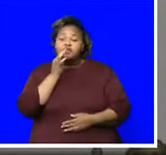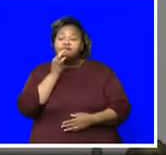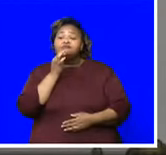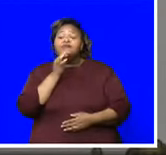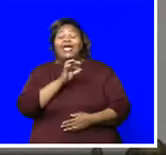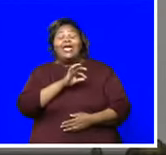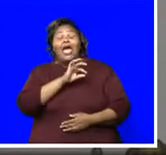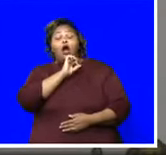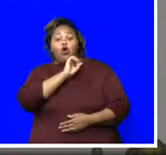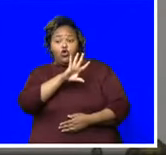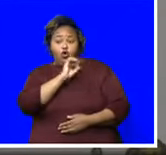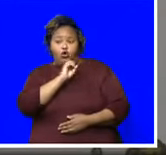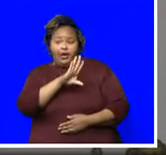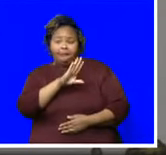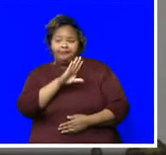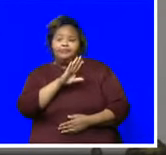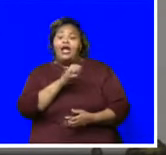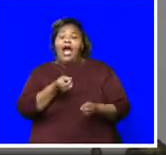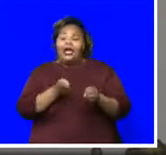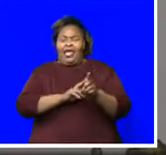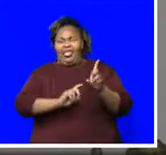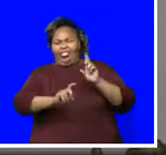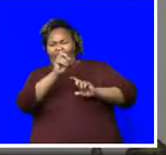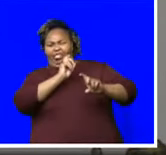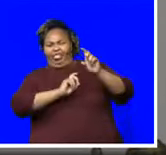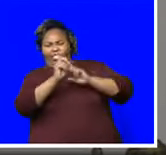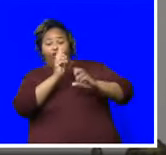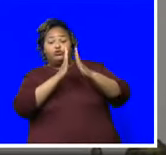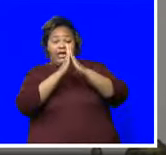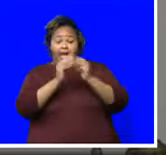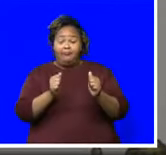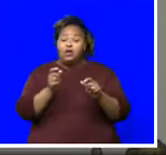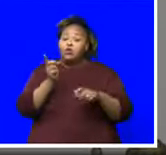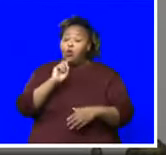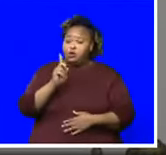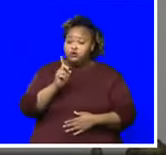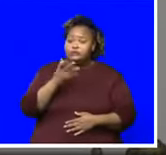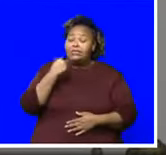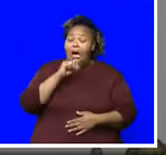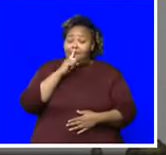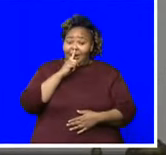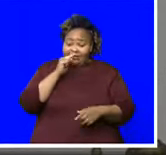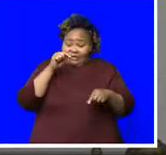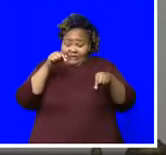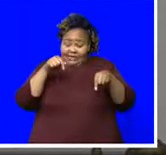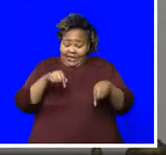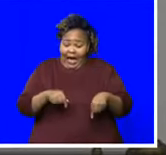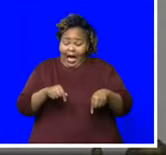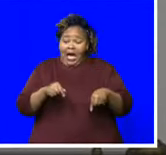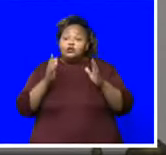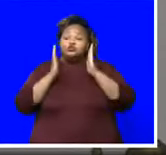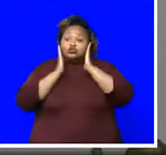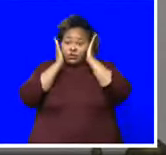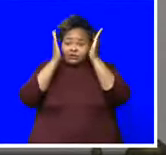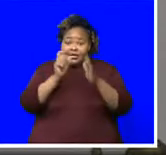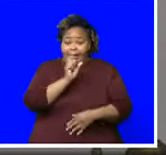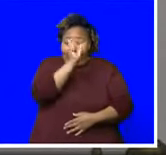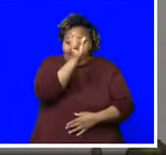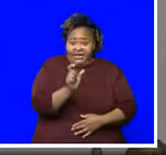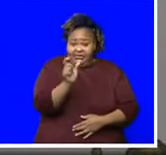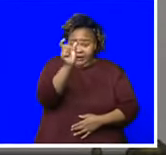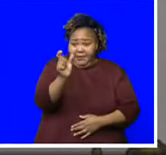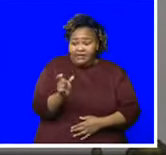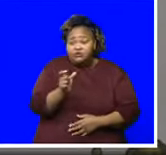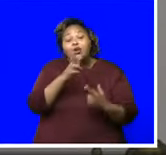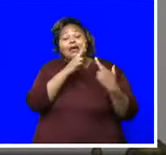kusho ukuthi to the youth, to all of us, we are in the kingdom for such a time as this.